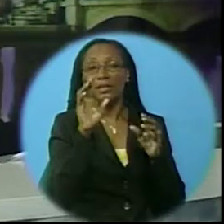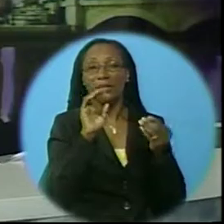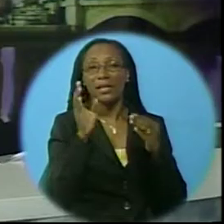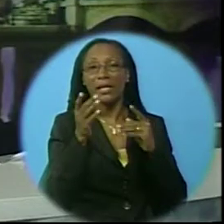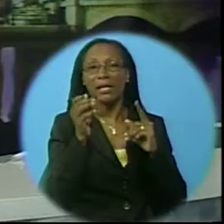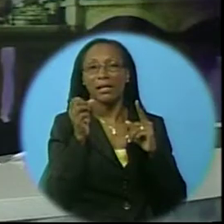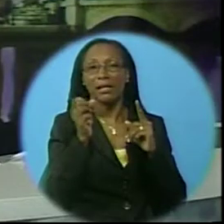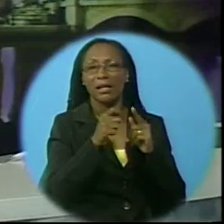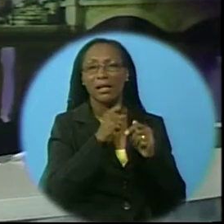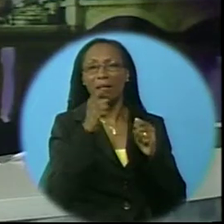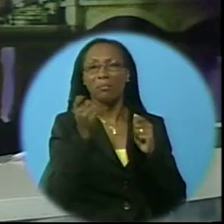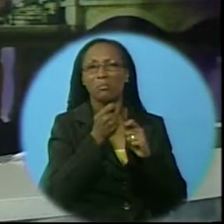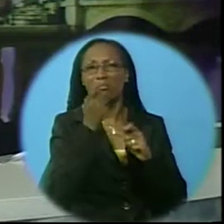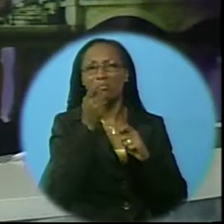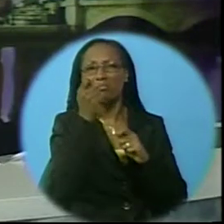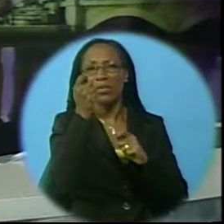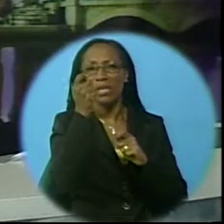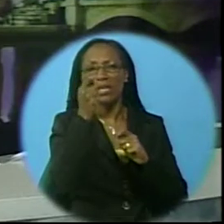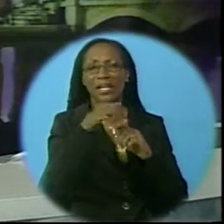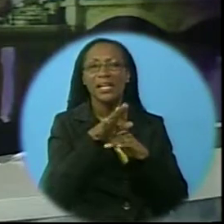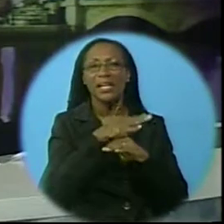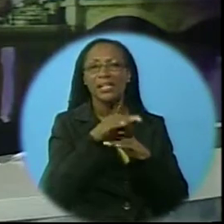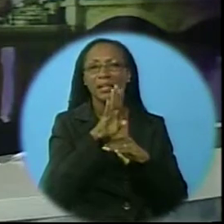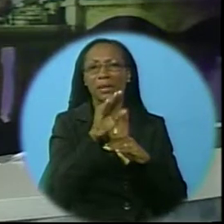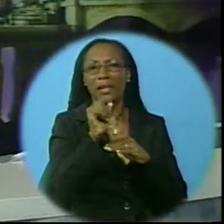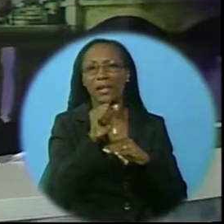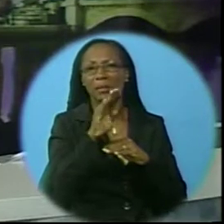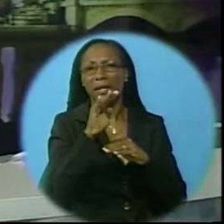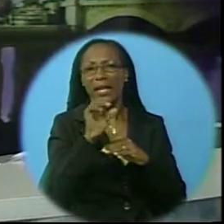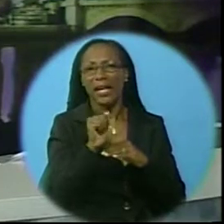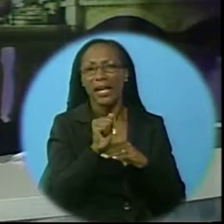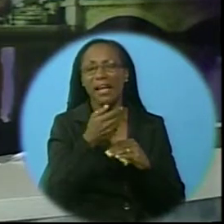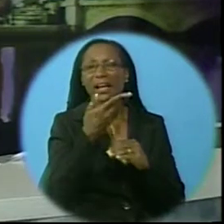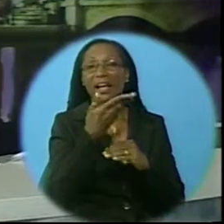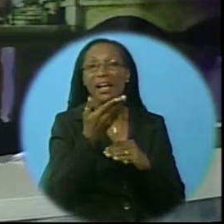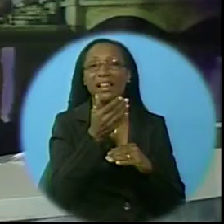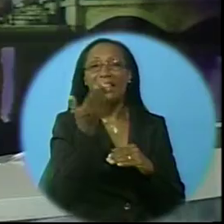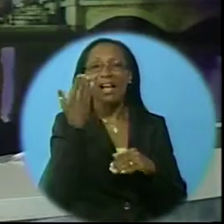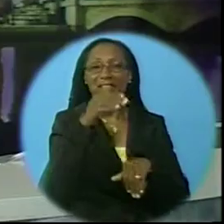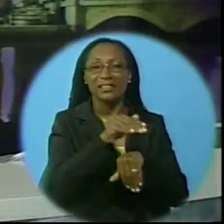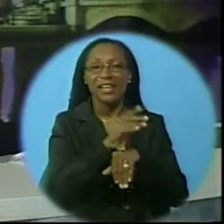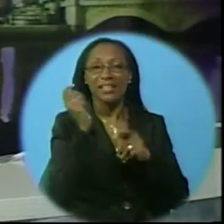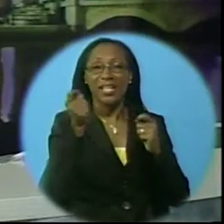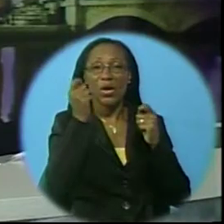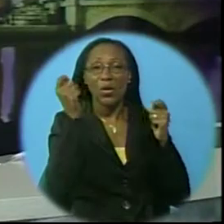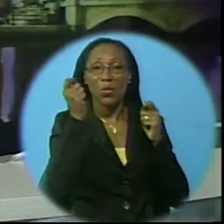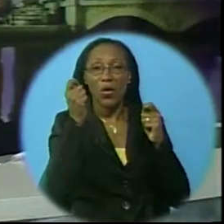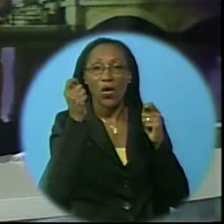title contenders Station Hill Cavaliers in their opening game last night at the Wilde Gymnasium,